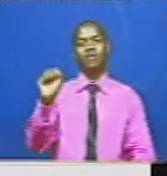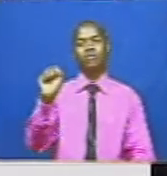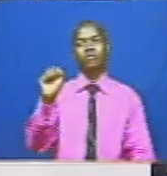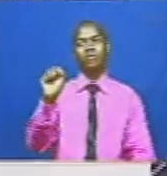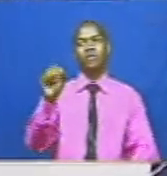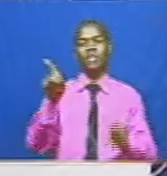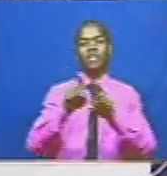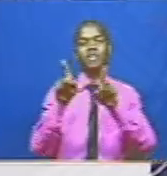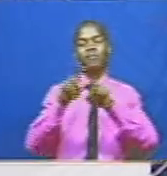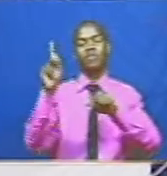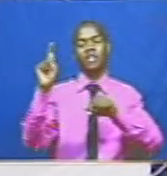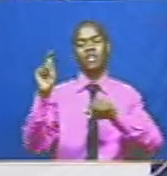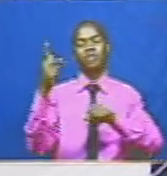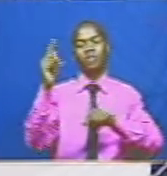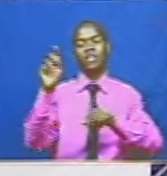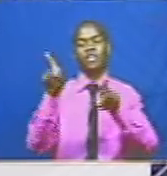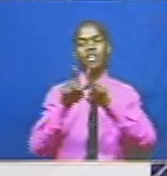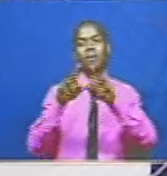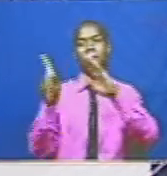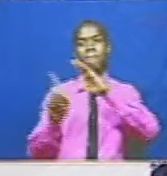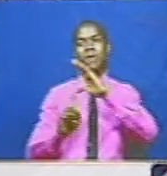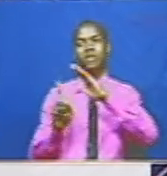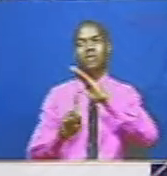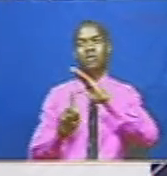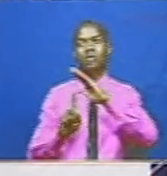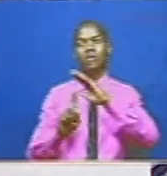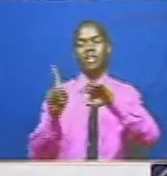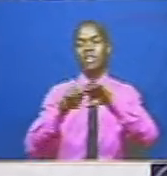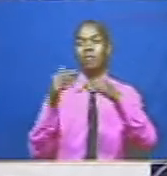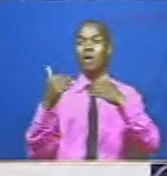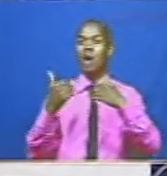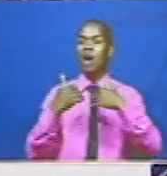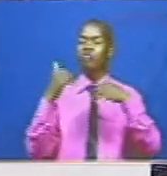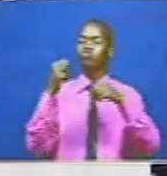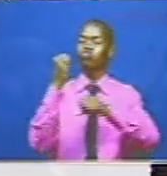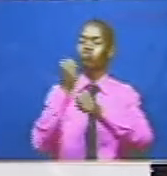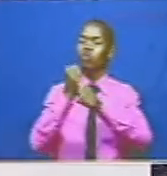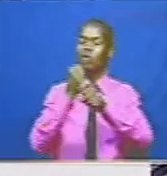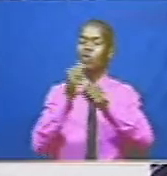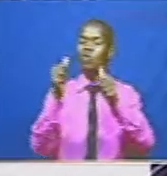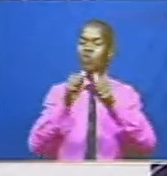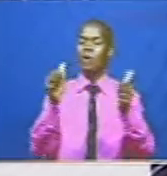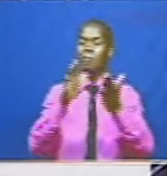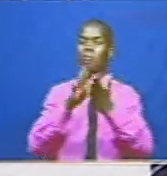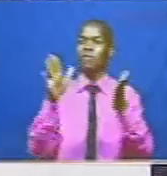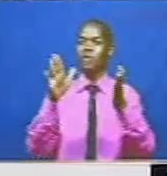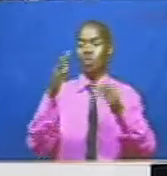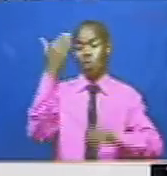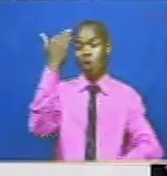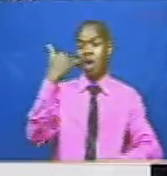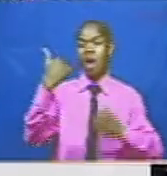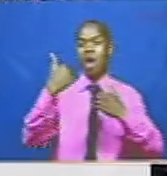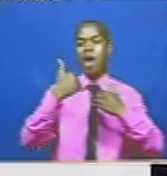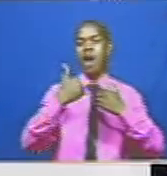the Kenya Tourism Board, and the Ministry at Large. As well, the local tour operators have done most big part of it because they are really putting